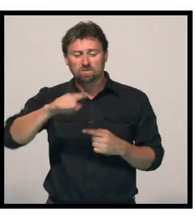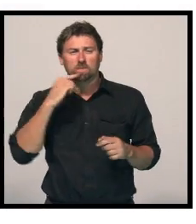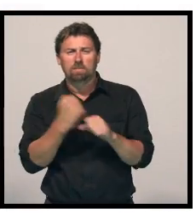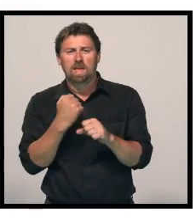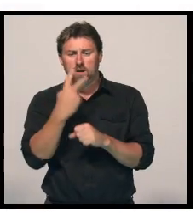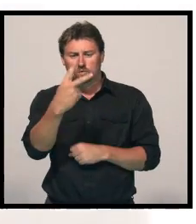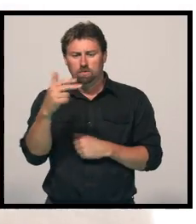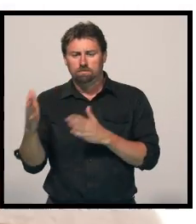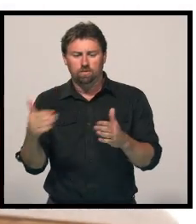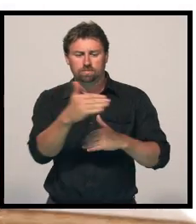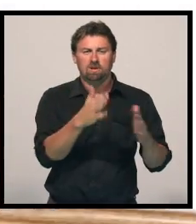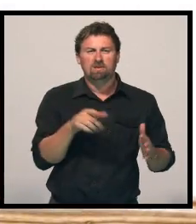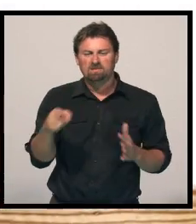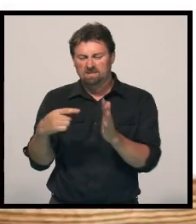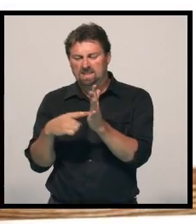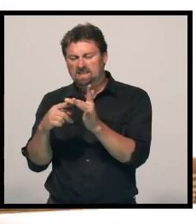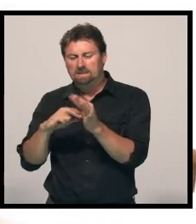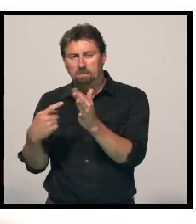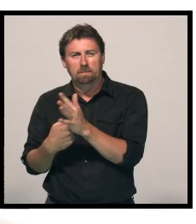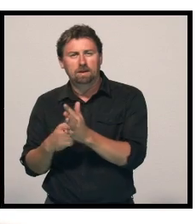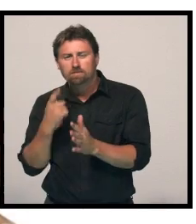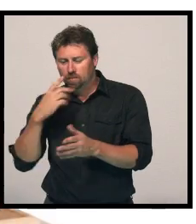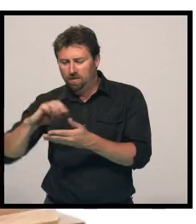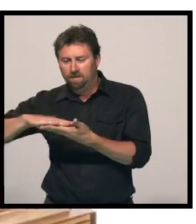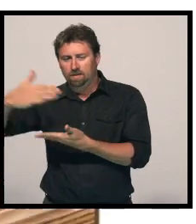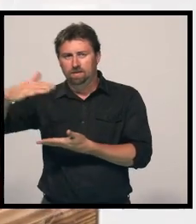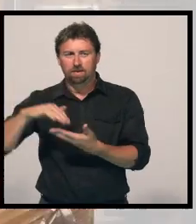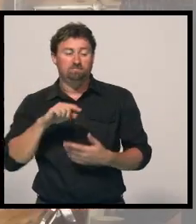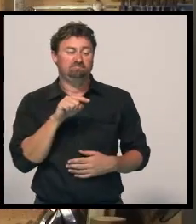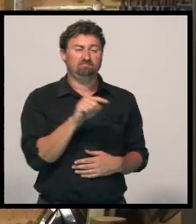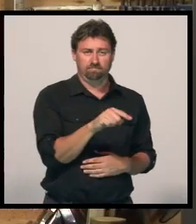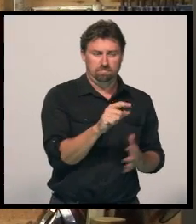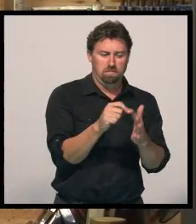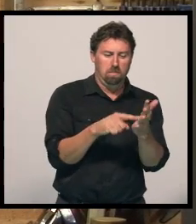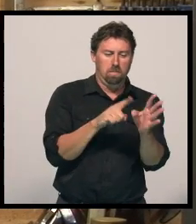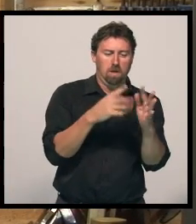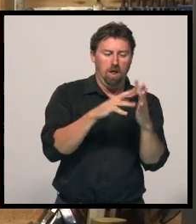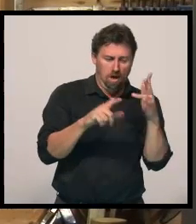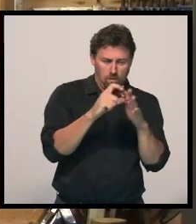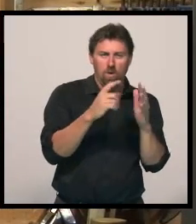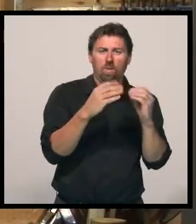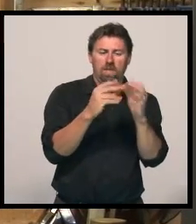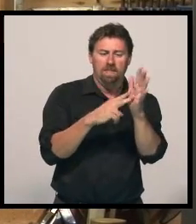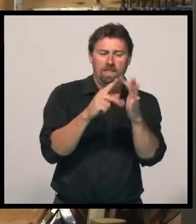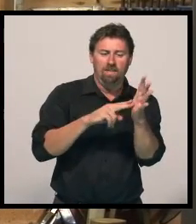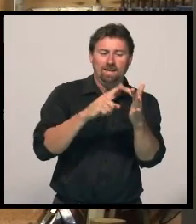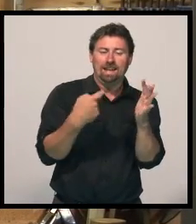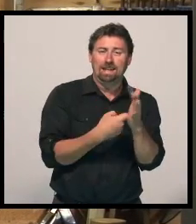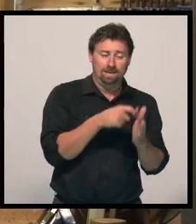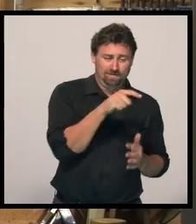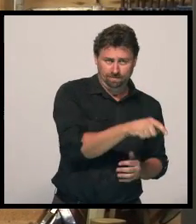timber box with a raised panel lid and the other one is a plywood and veneer box, and there are two totally different techniques with